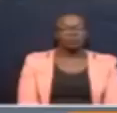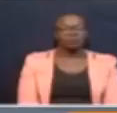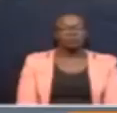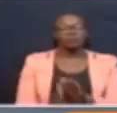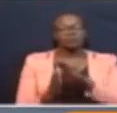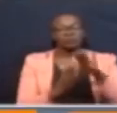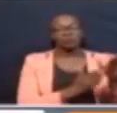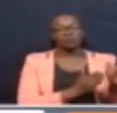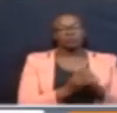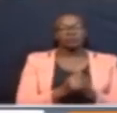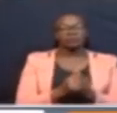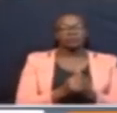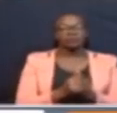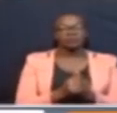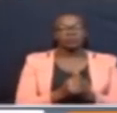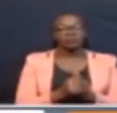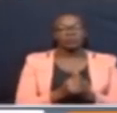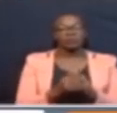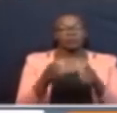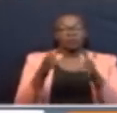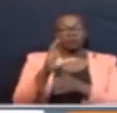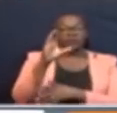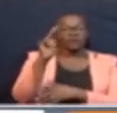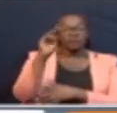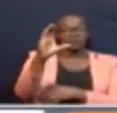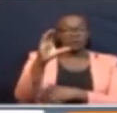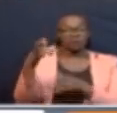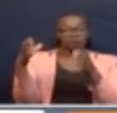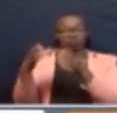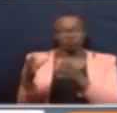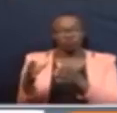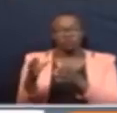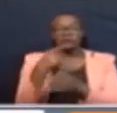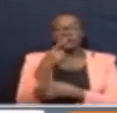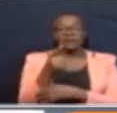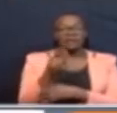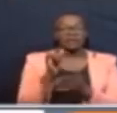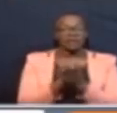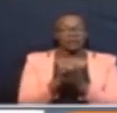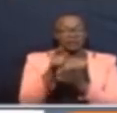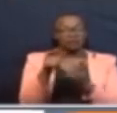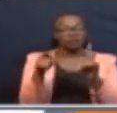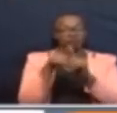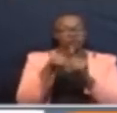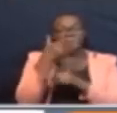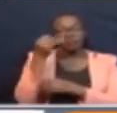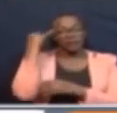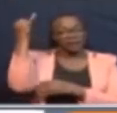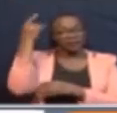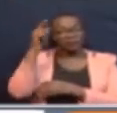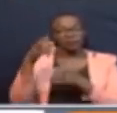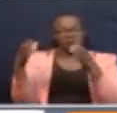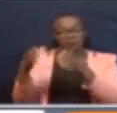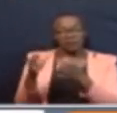Futtaim Automotive Group, the company that is behind CMC Motors in the country, says it's optimistic of a better year for the industry.